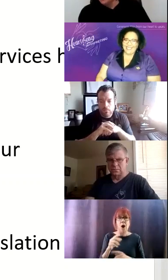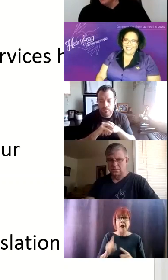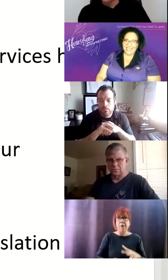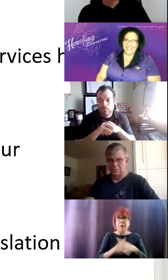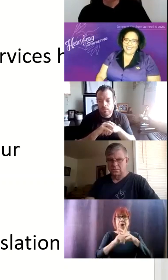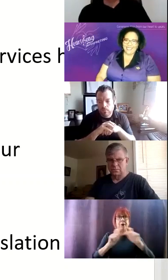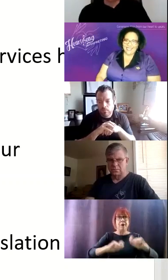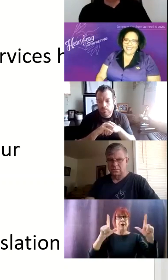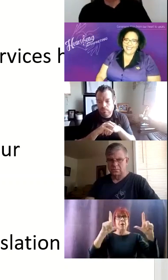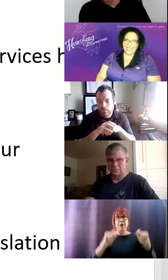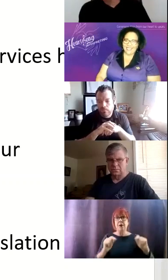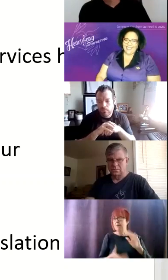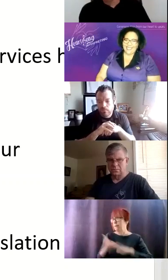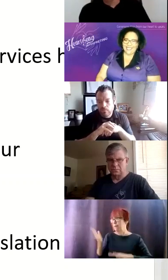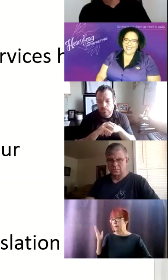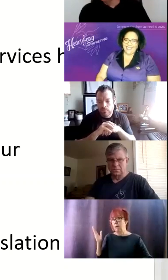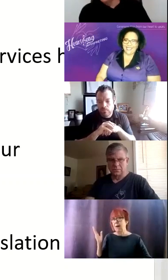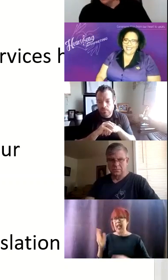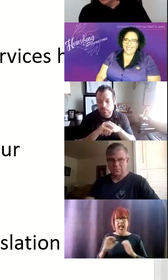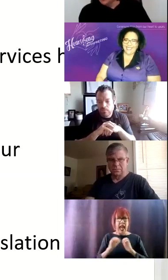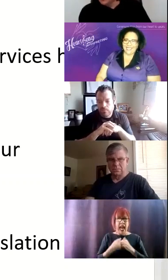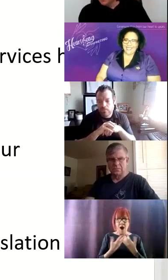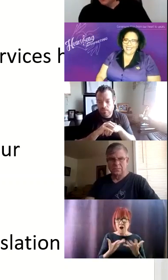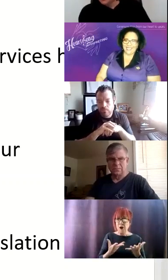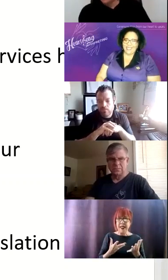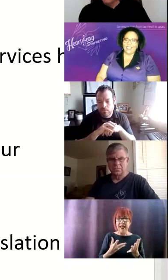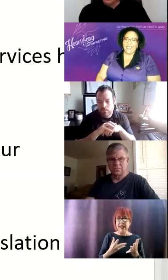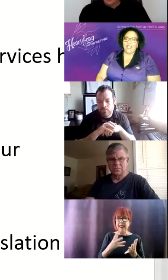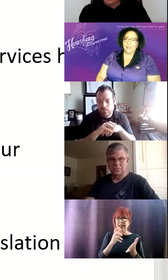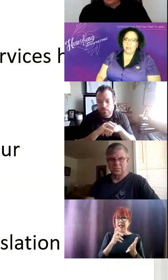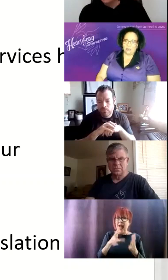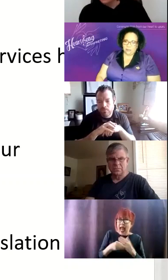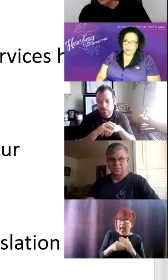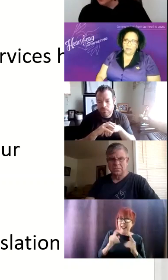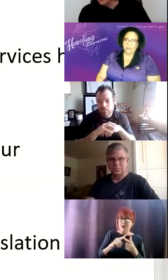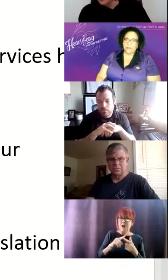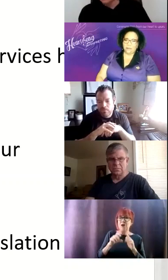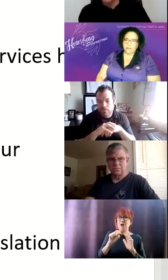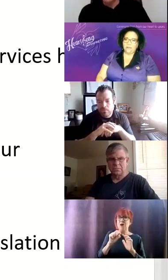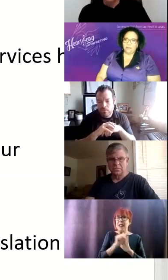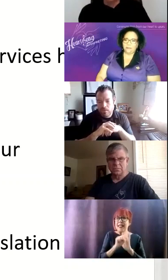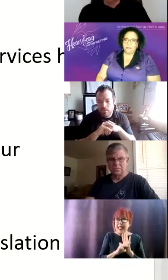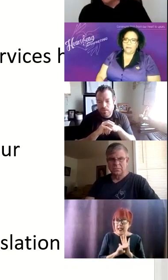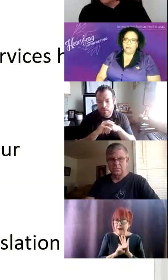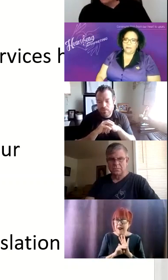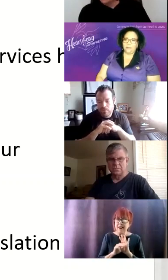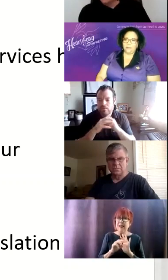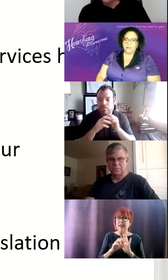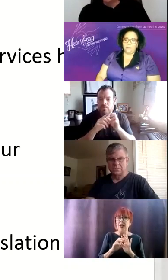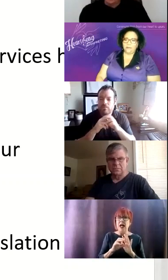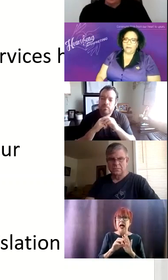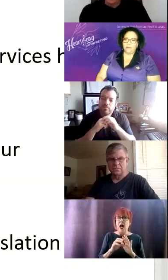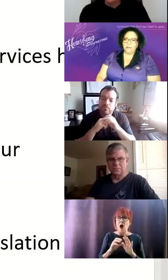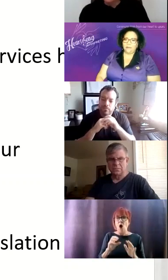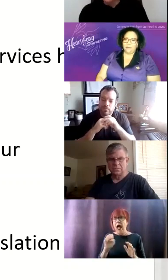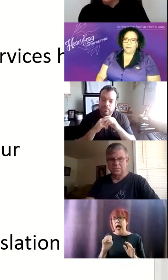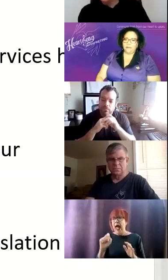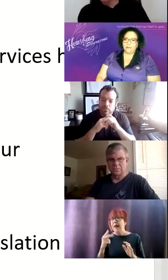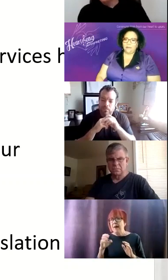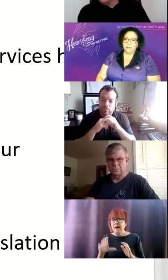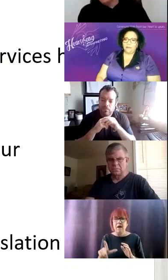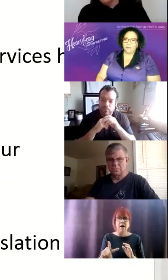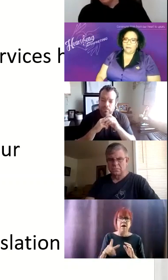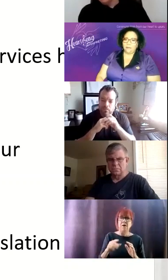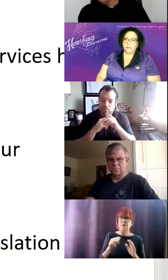up? How do we write this into our syllabus if we can? Is it legal? Is it ethical? Is it moral?